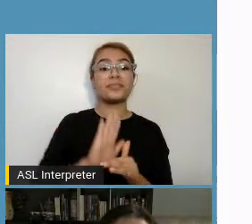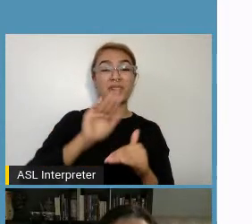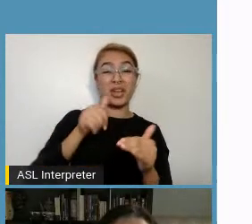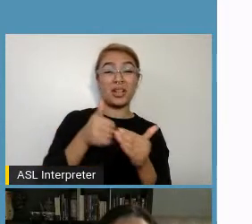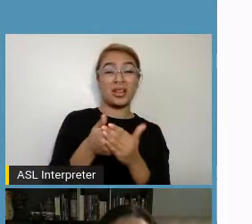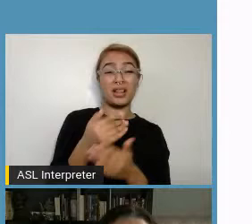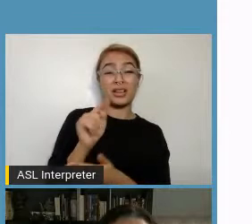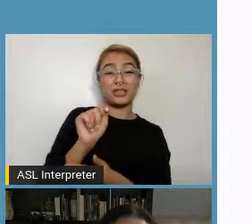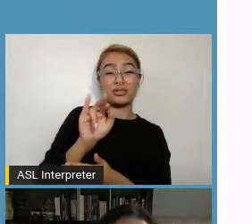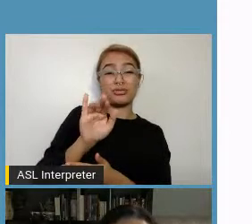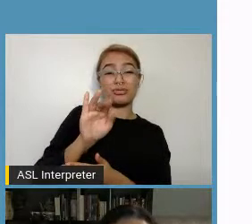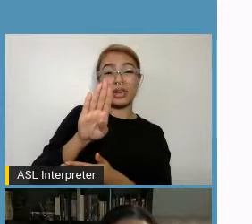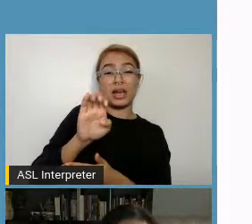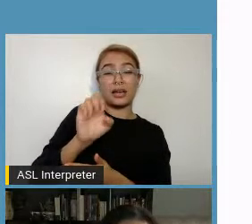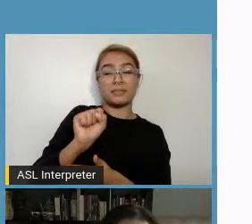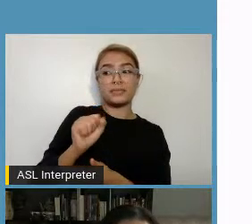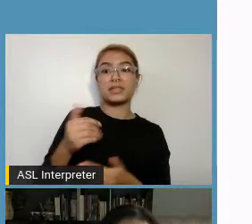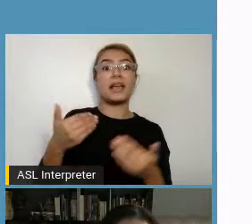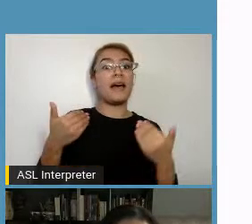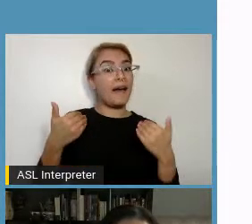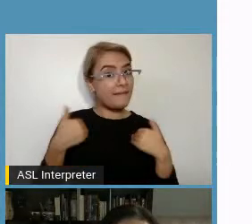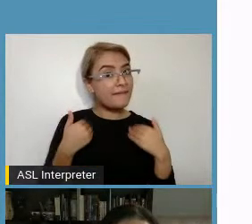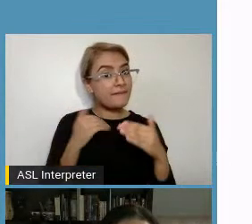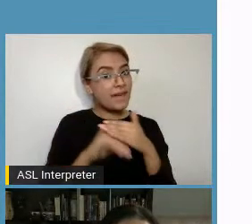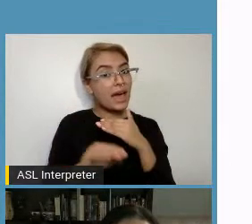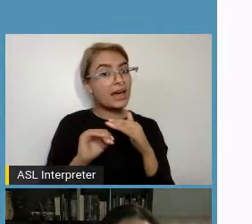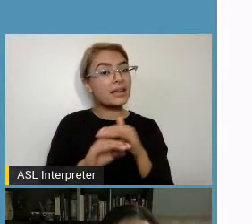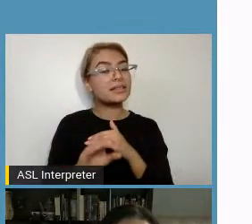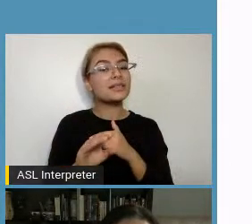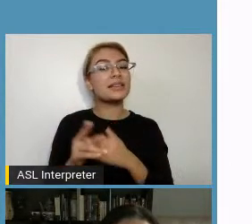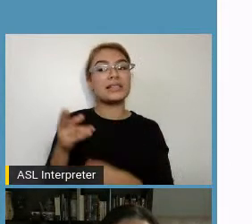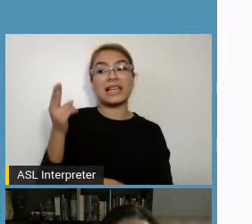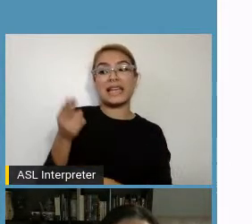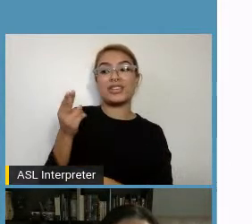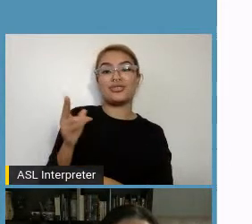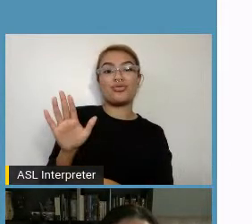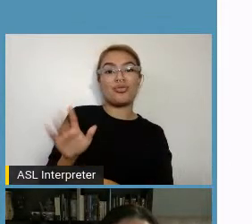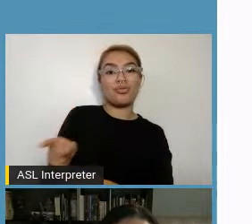tribes have access to this as well. Their historians do. You can